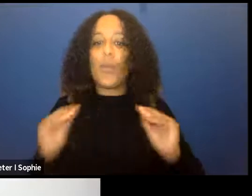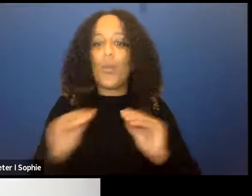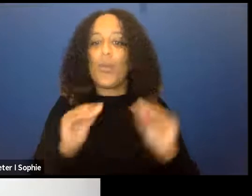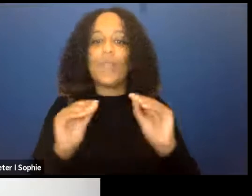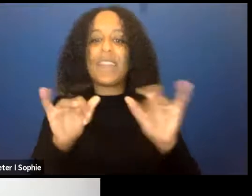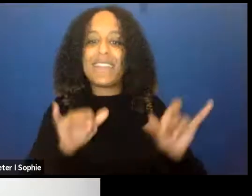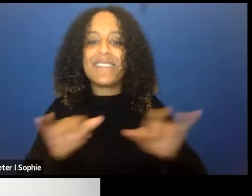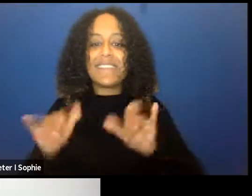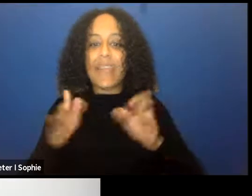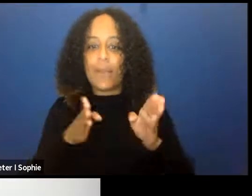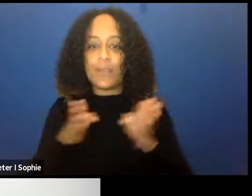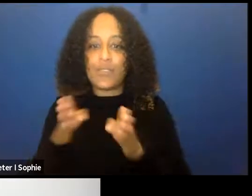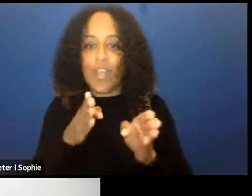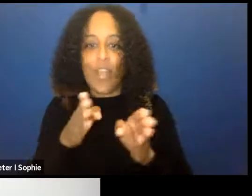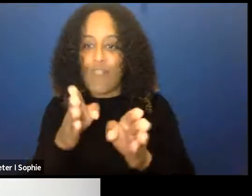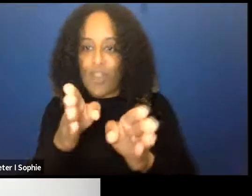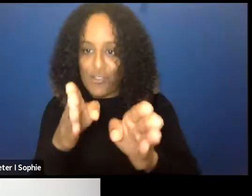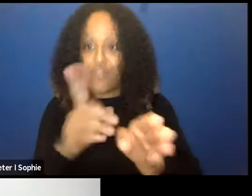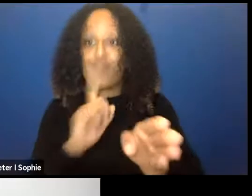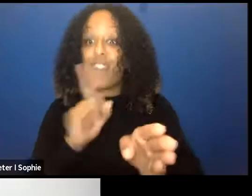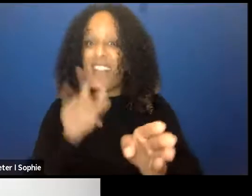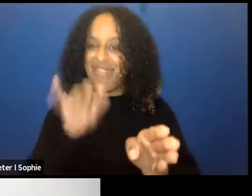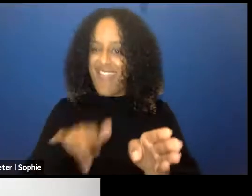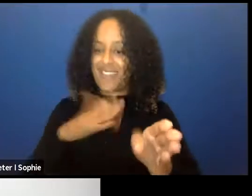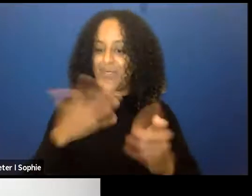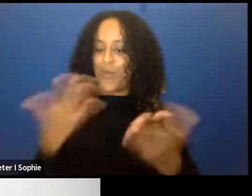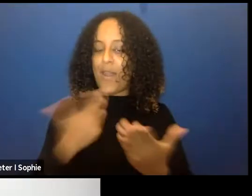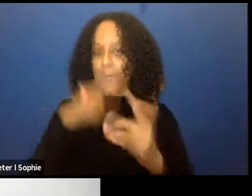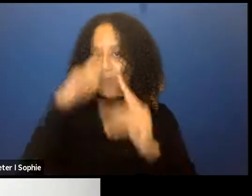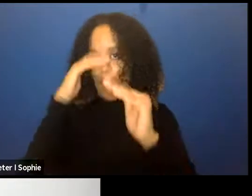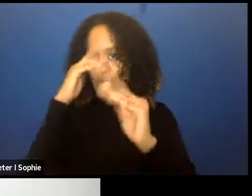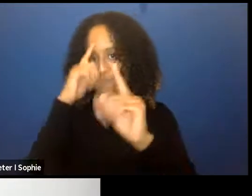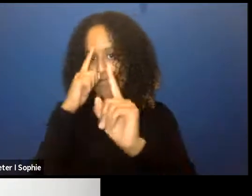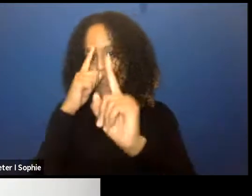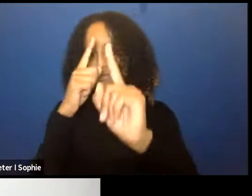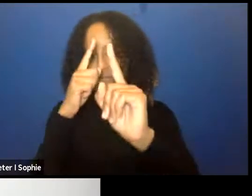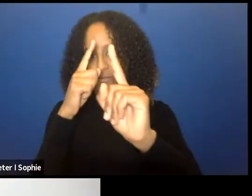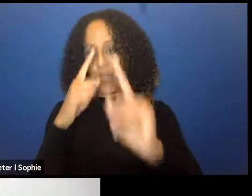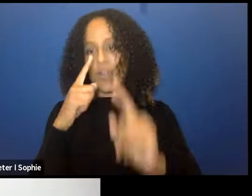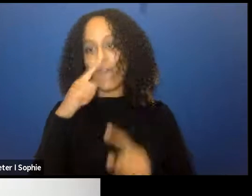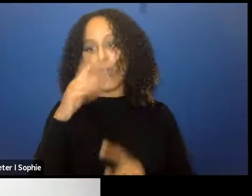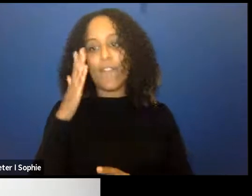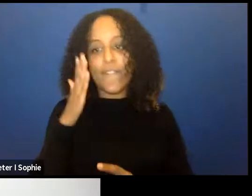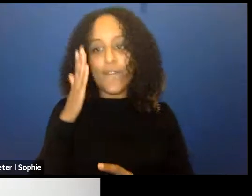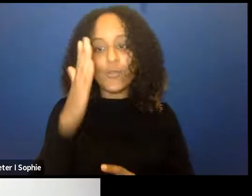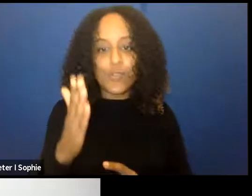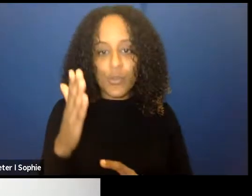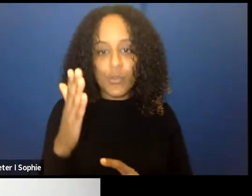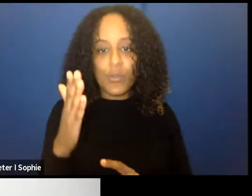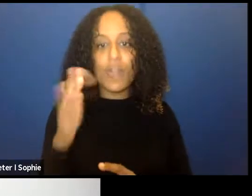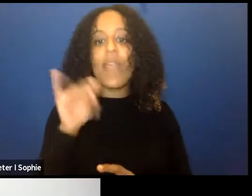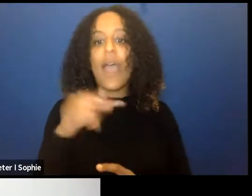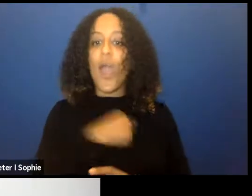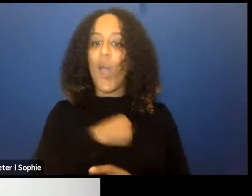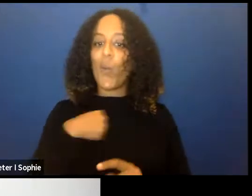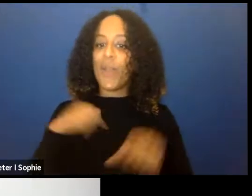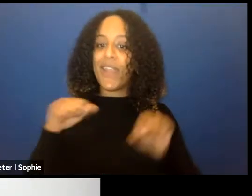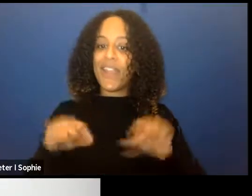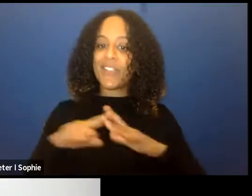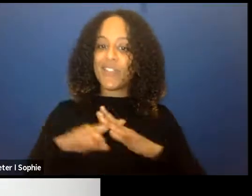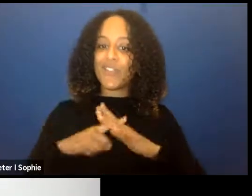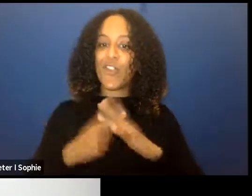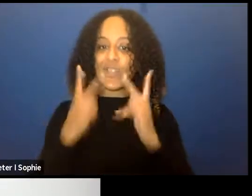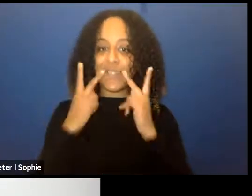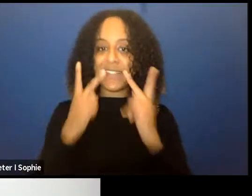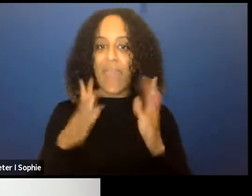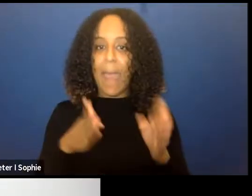same direction. I think that's really what I am hopeful for in the future, is that we can all start to see a